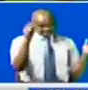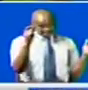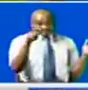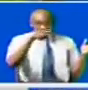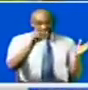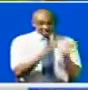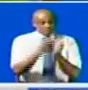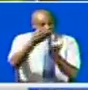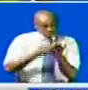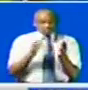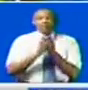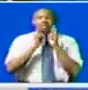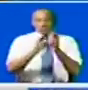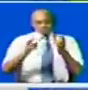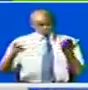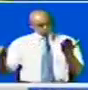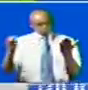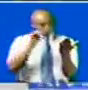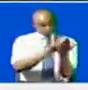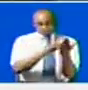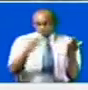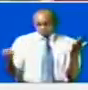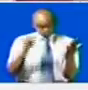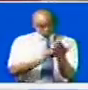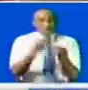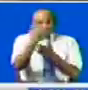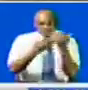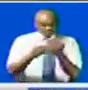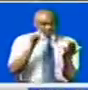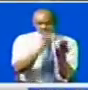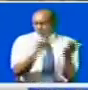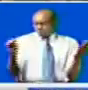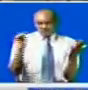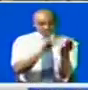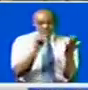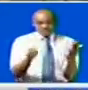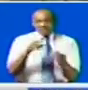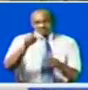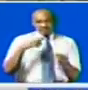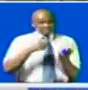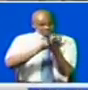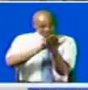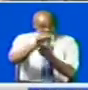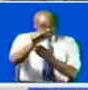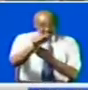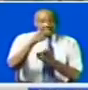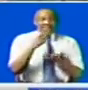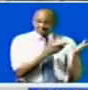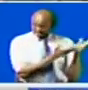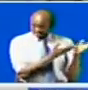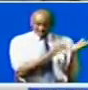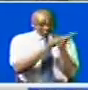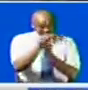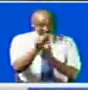where the forms and the results are placed into the computers. And then they have a printer. This printer is to